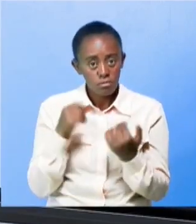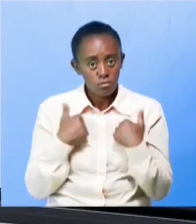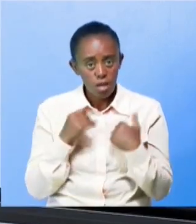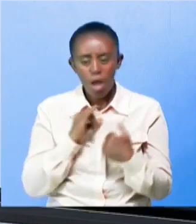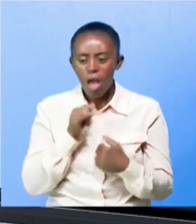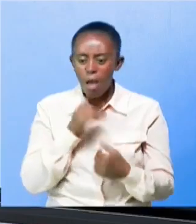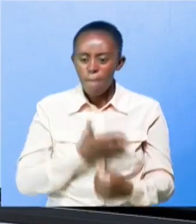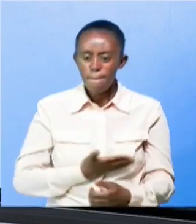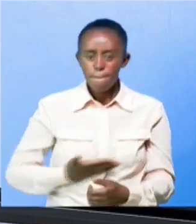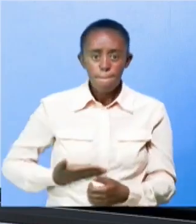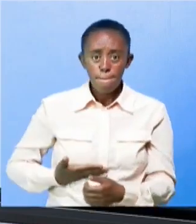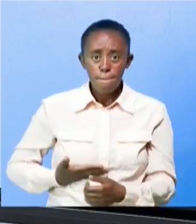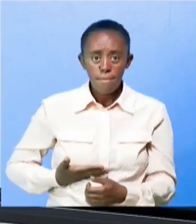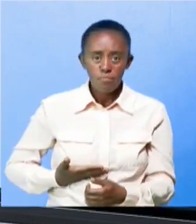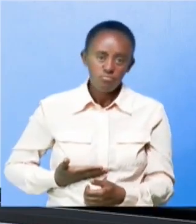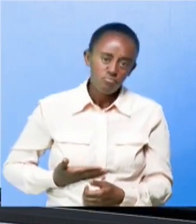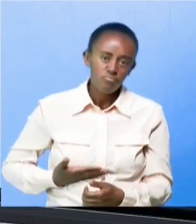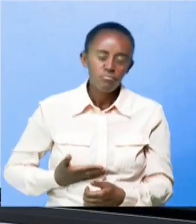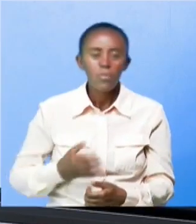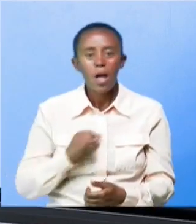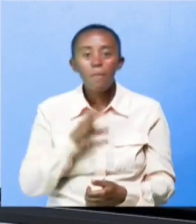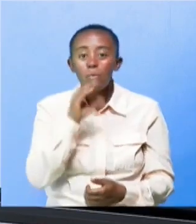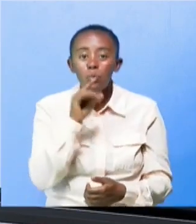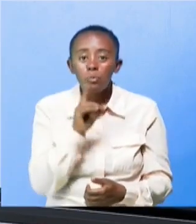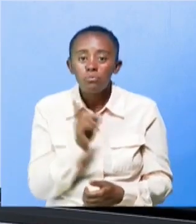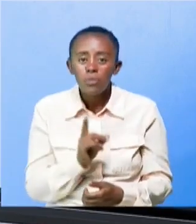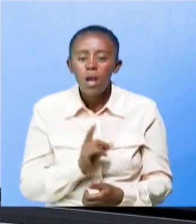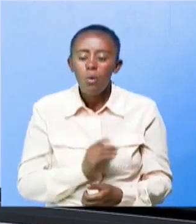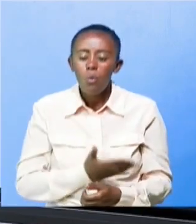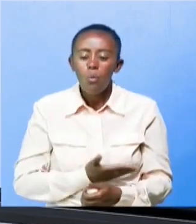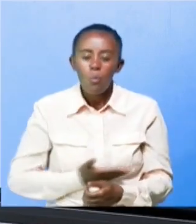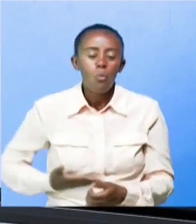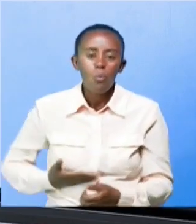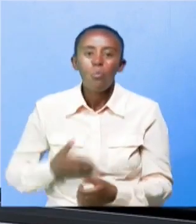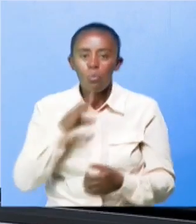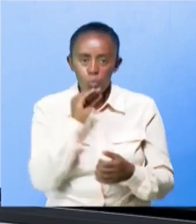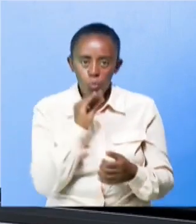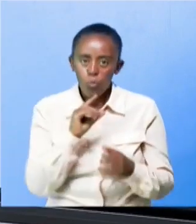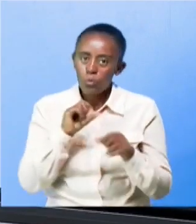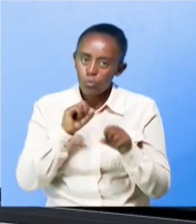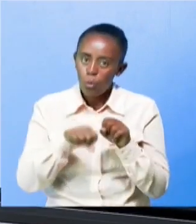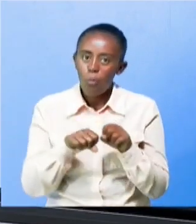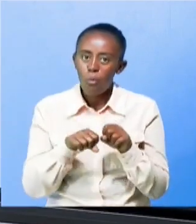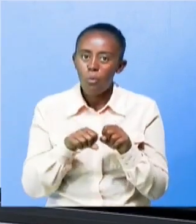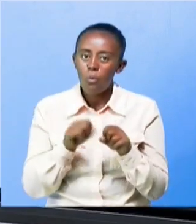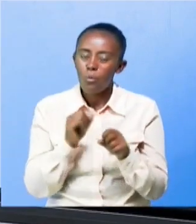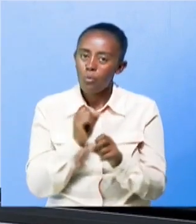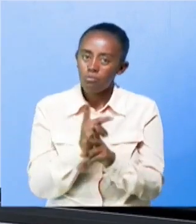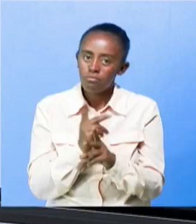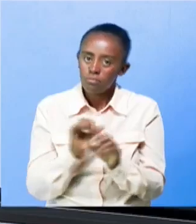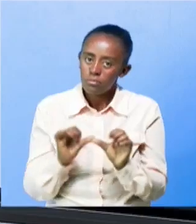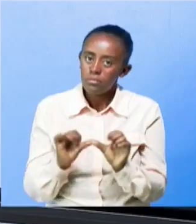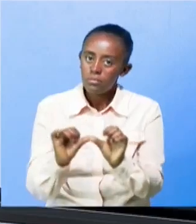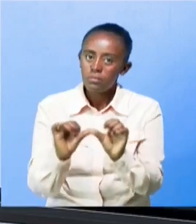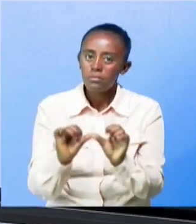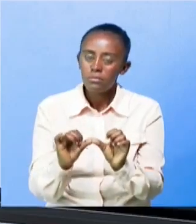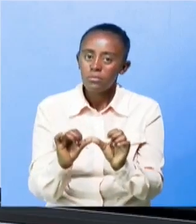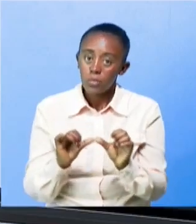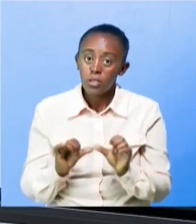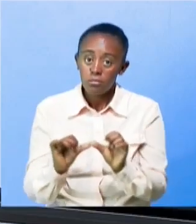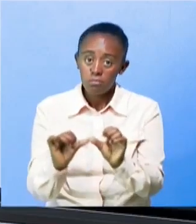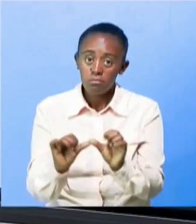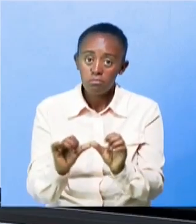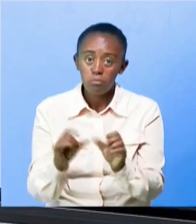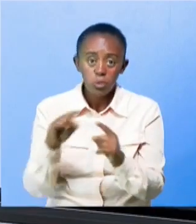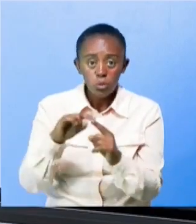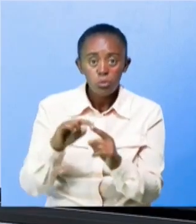am hungry, I am talking about how hungry I am. So we keep on, or we continue on to